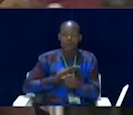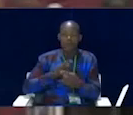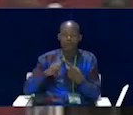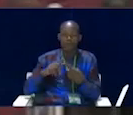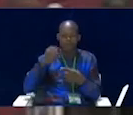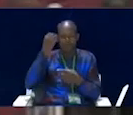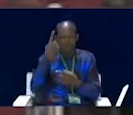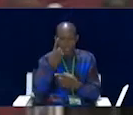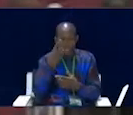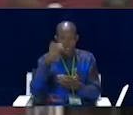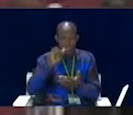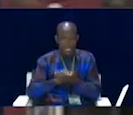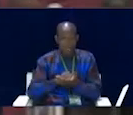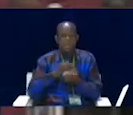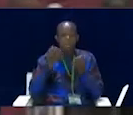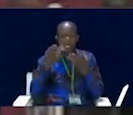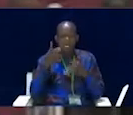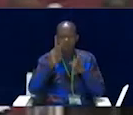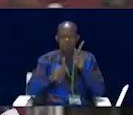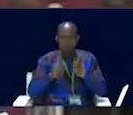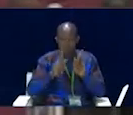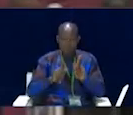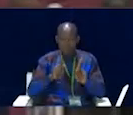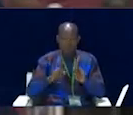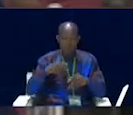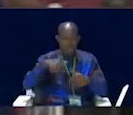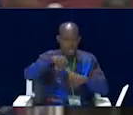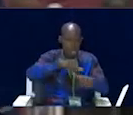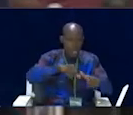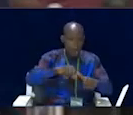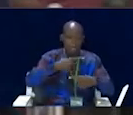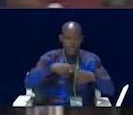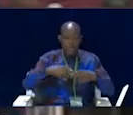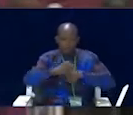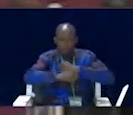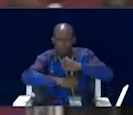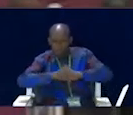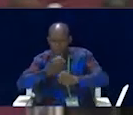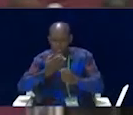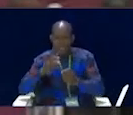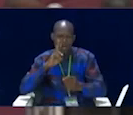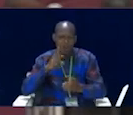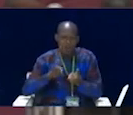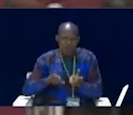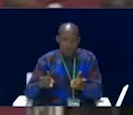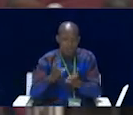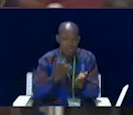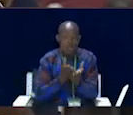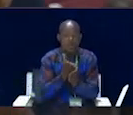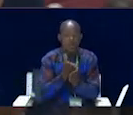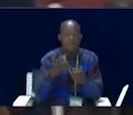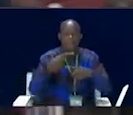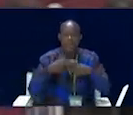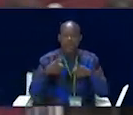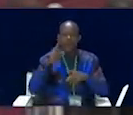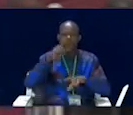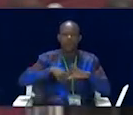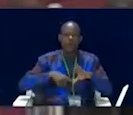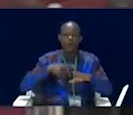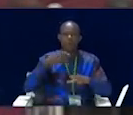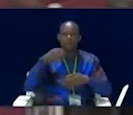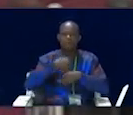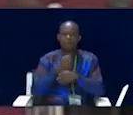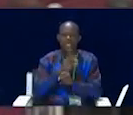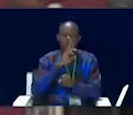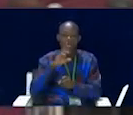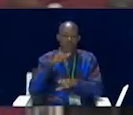people pressing around him that she had to squeeze her way through. But what made her touch different from every other